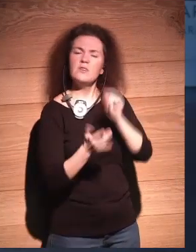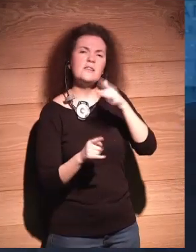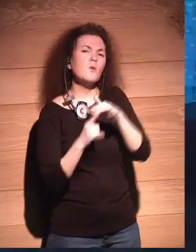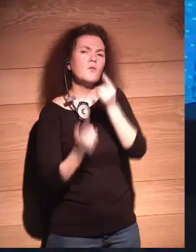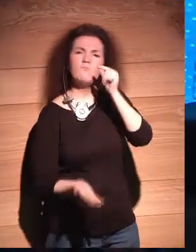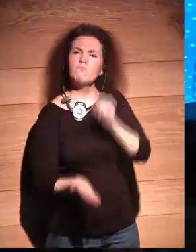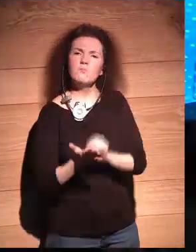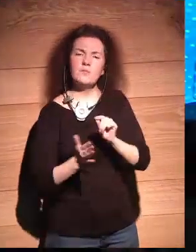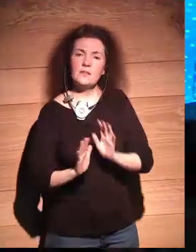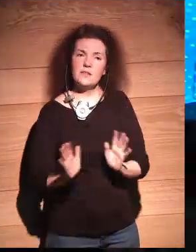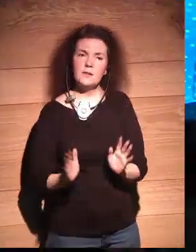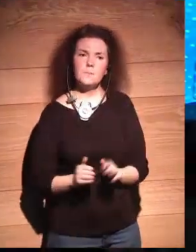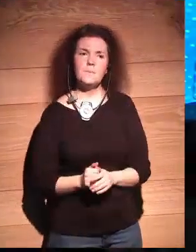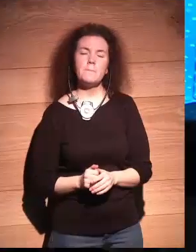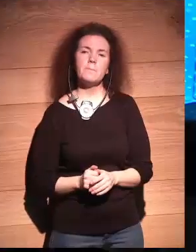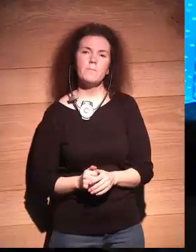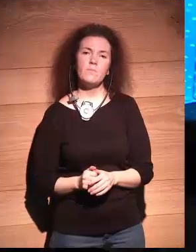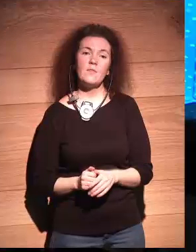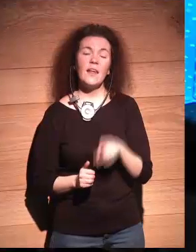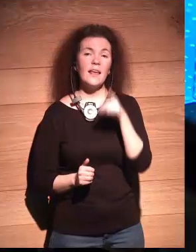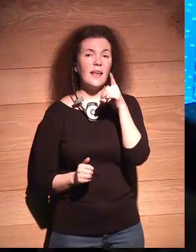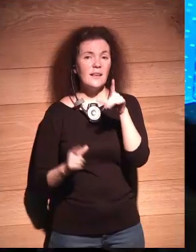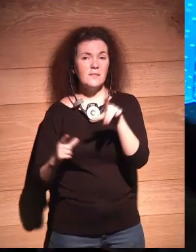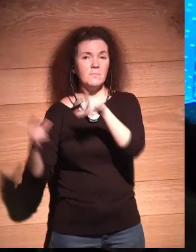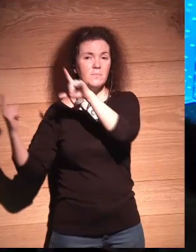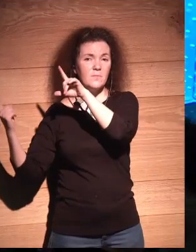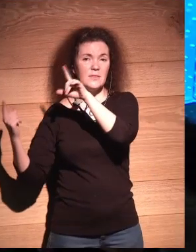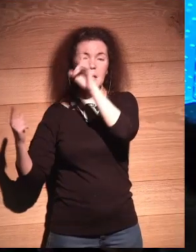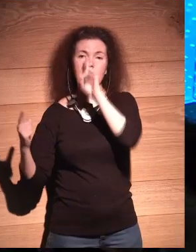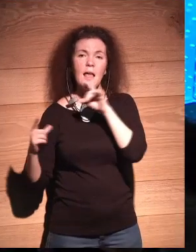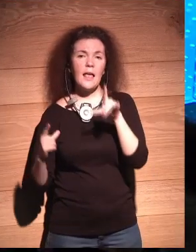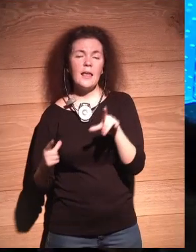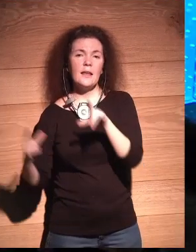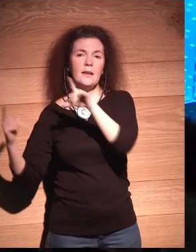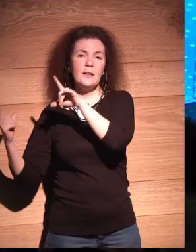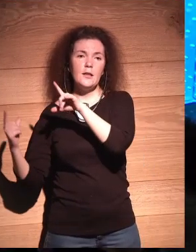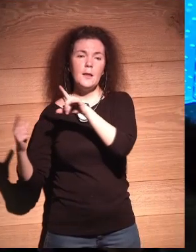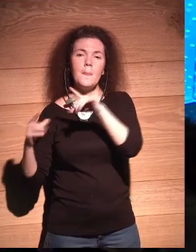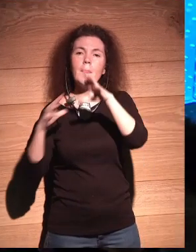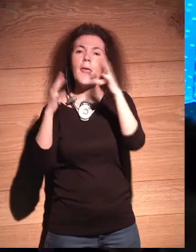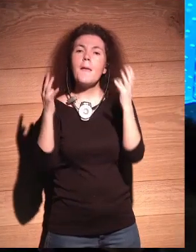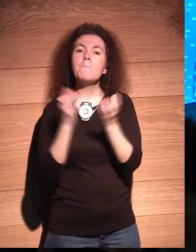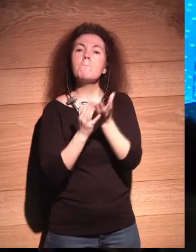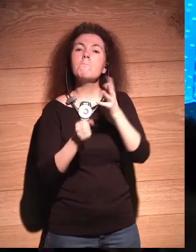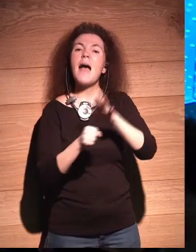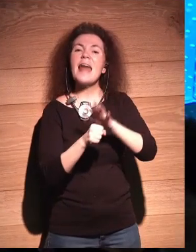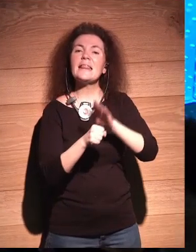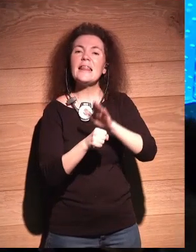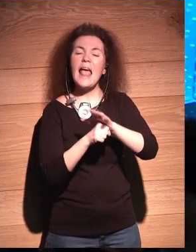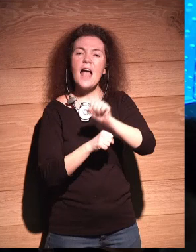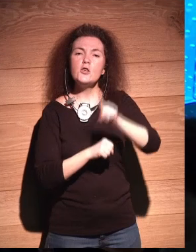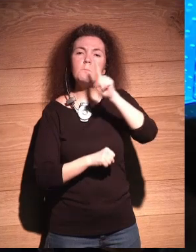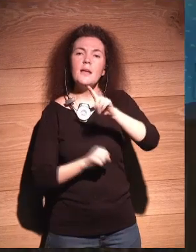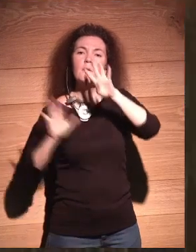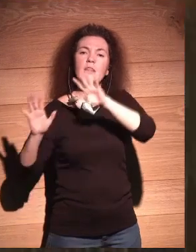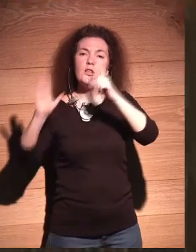at the time. This is the very first image of Mars, which was from the 60s. It was a bounce back of sound. So this is